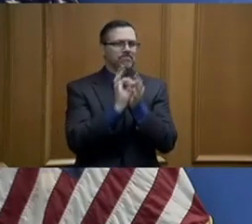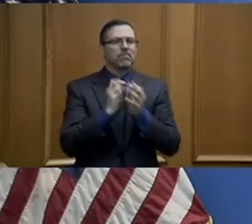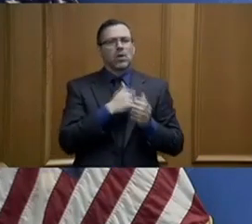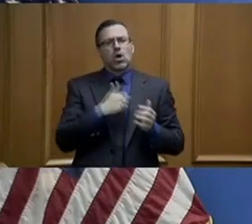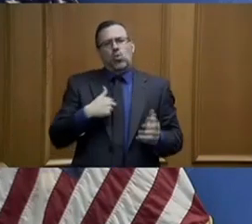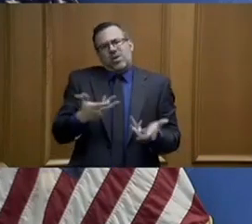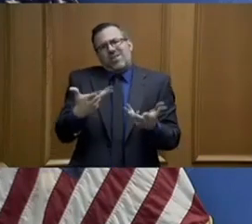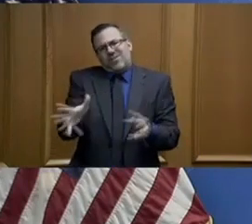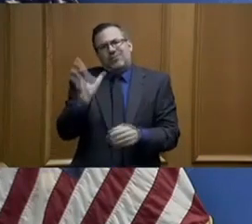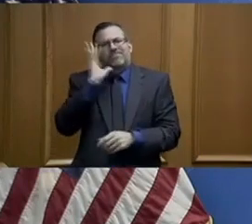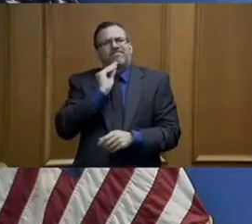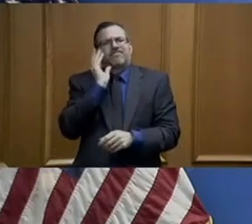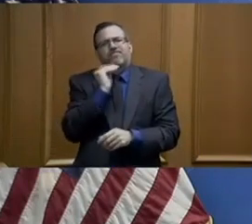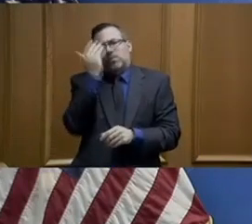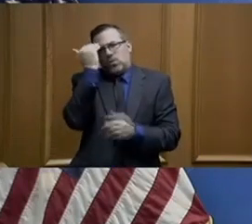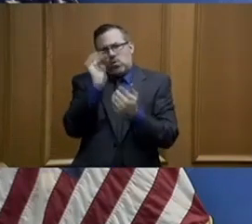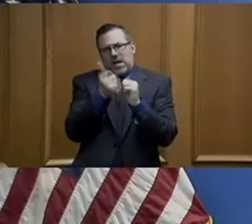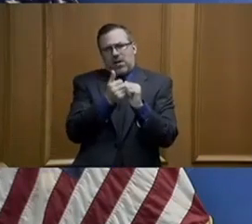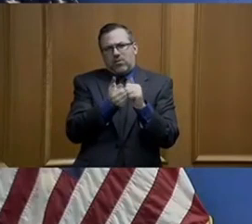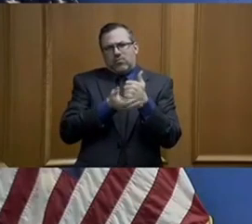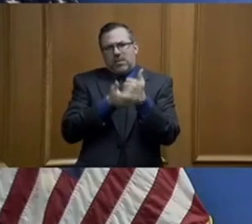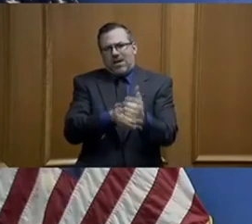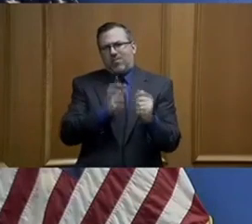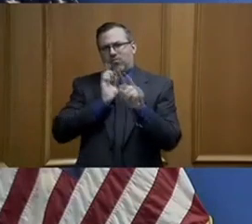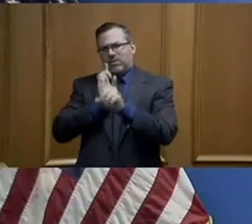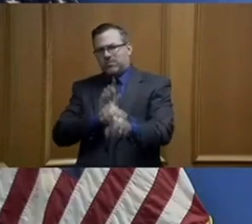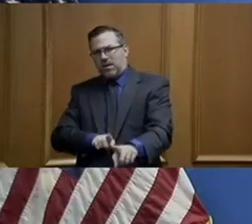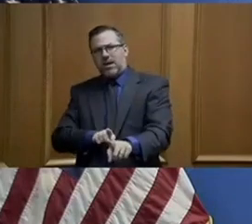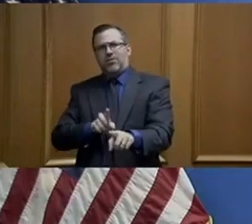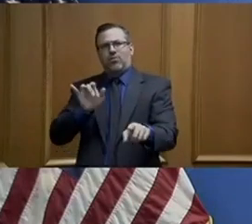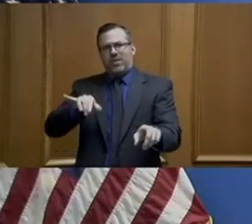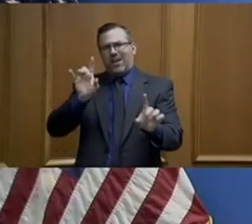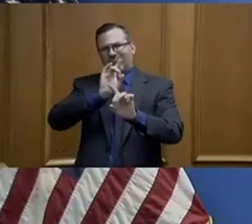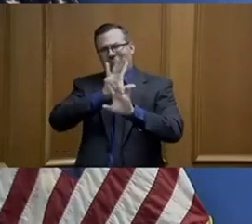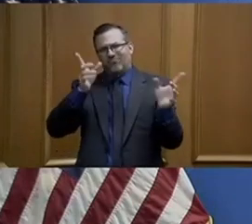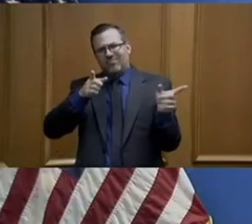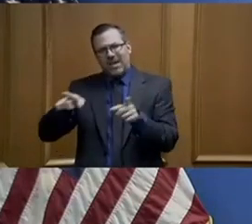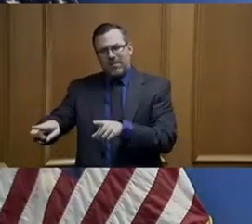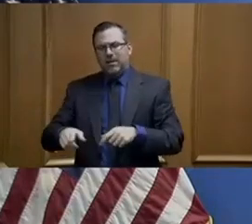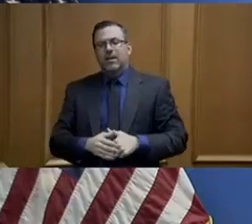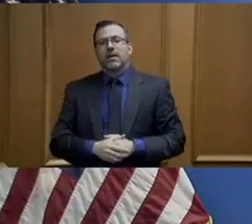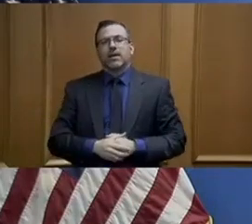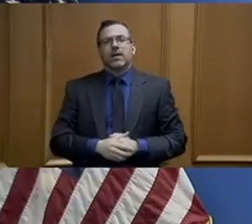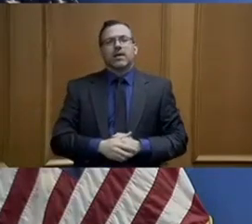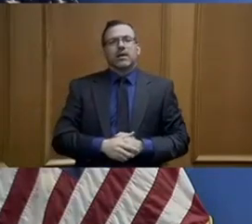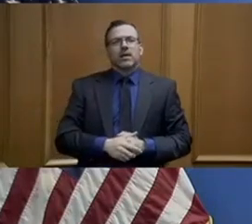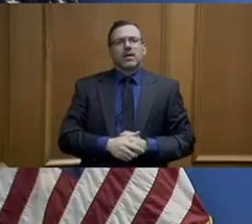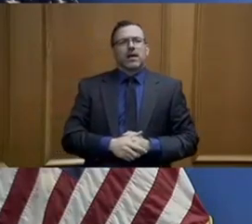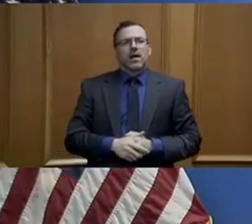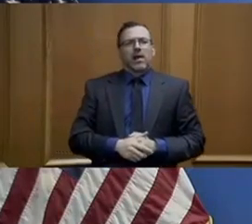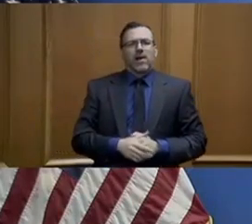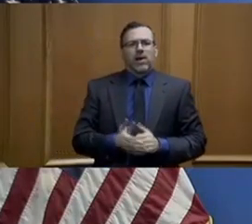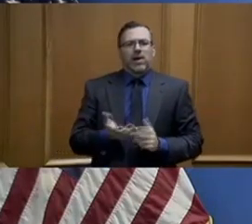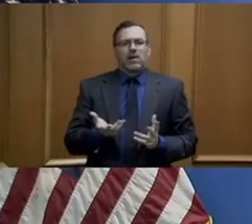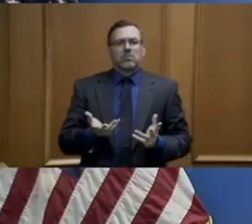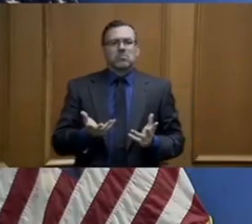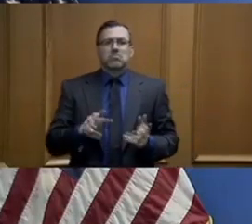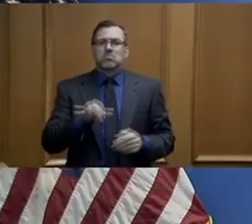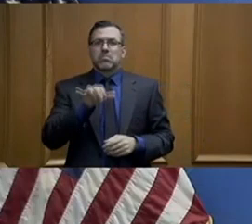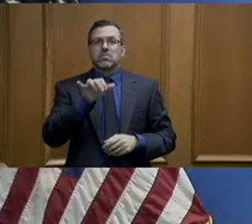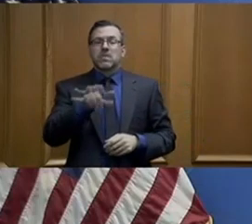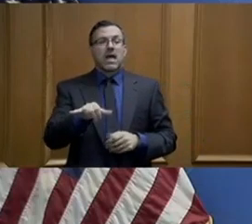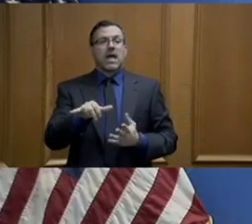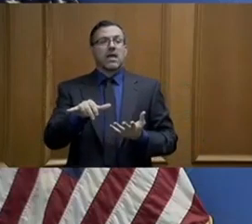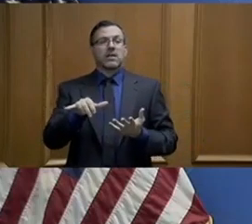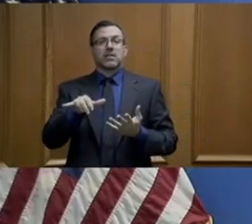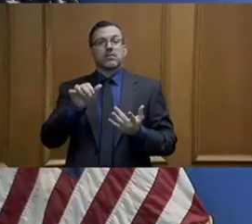respond to a tragedy like that, and we are in the midst of that response. It doesn't change or lessen our